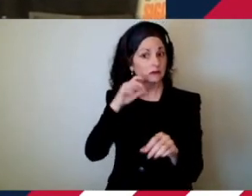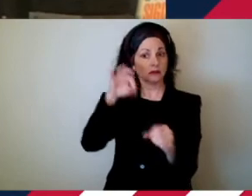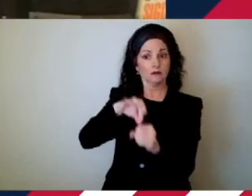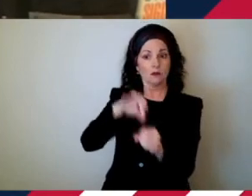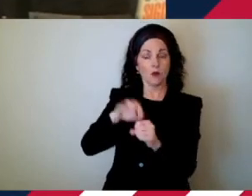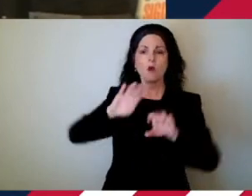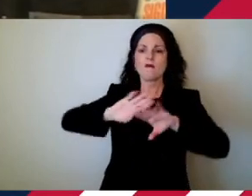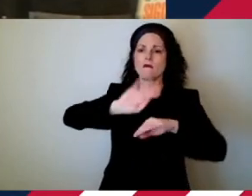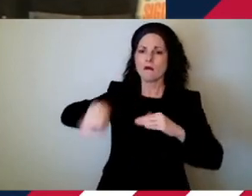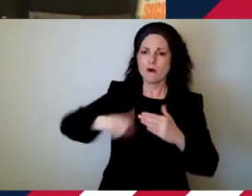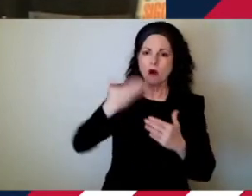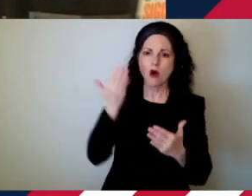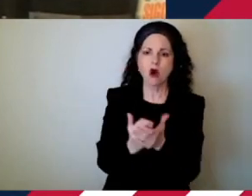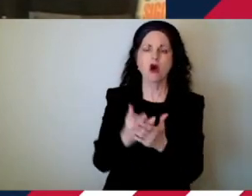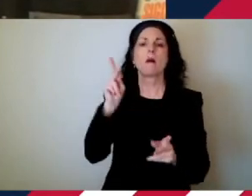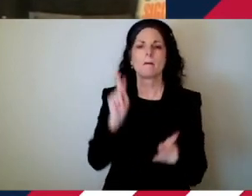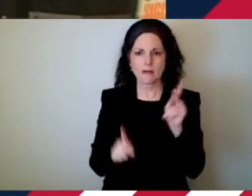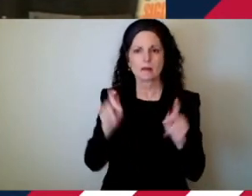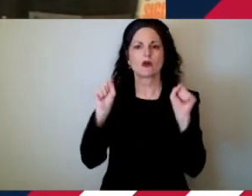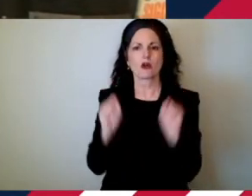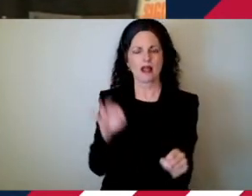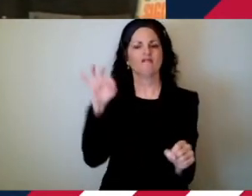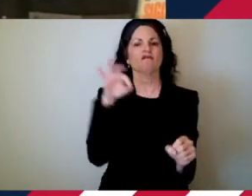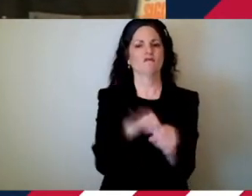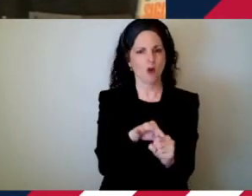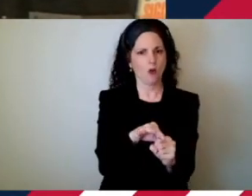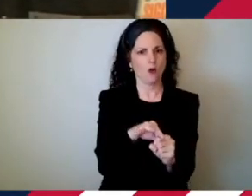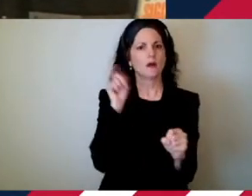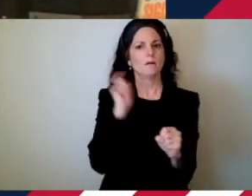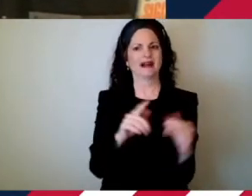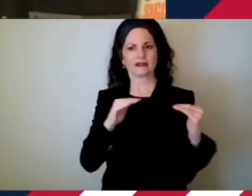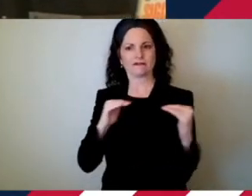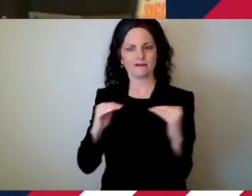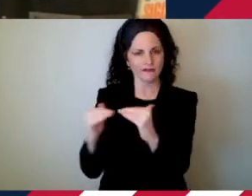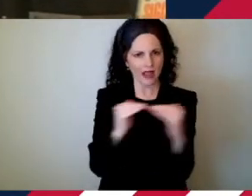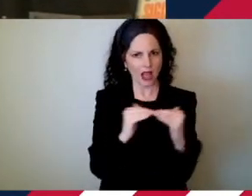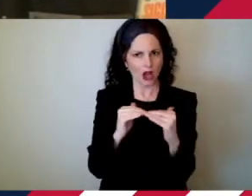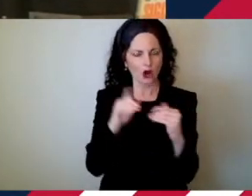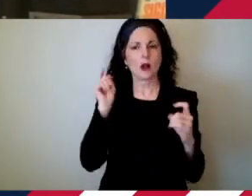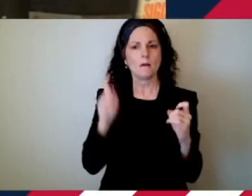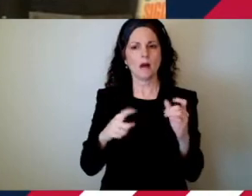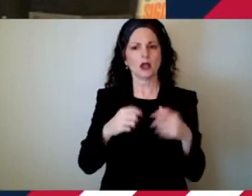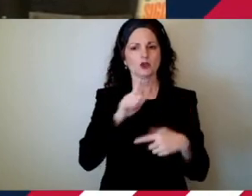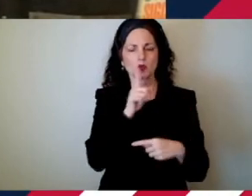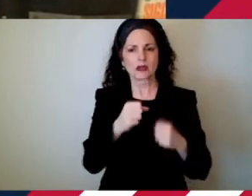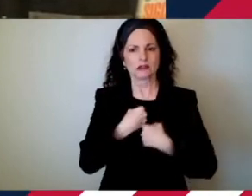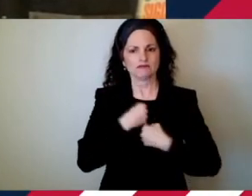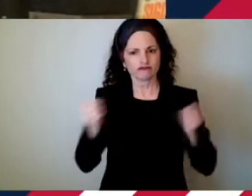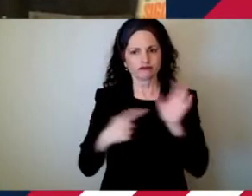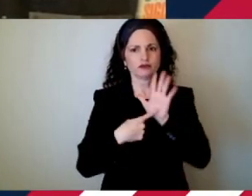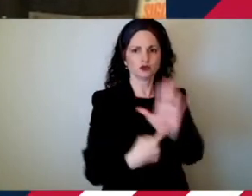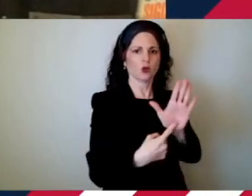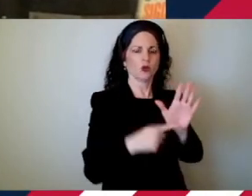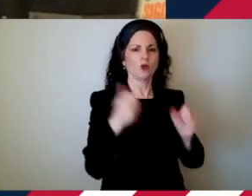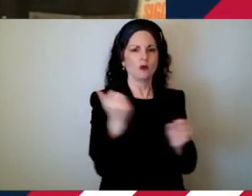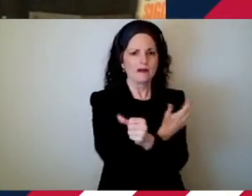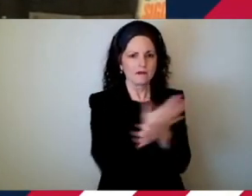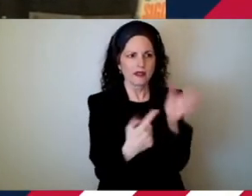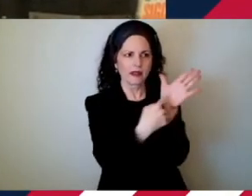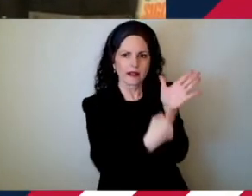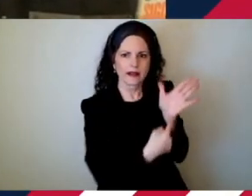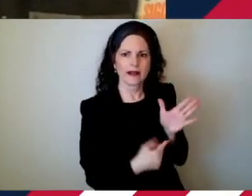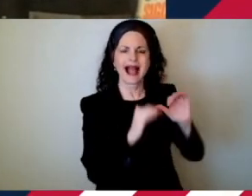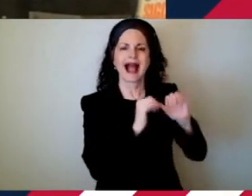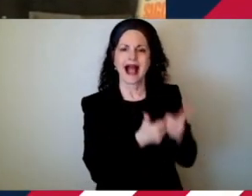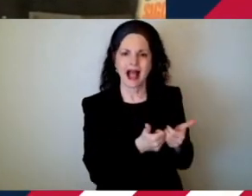employ fair, transparent, and accountable procedures. There are no doubt many other changes that need to be made to strengthen voting rights